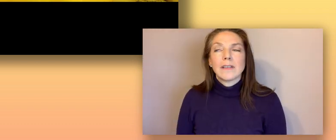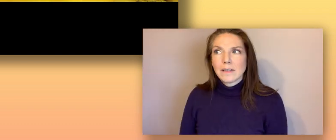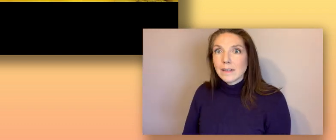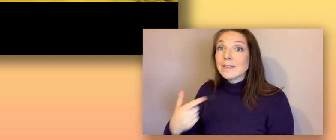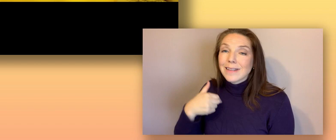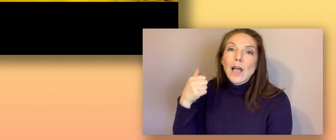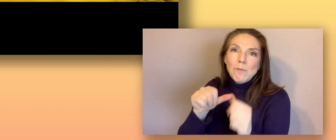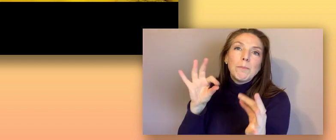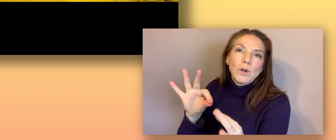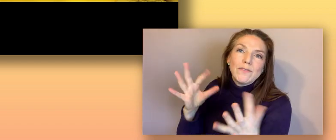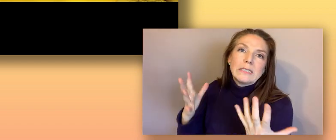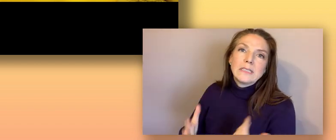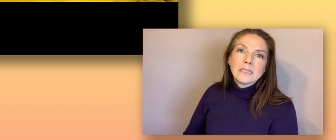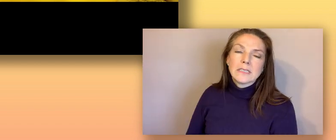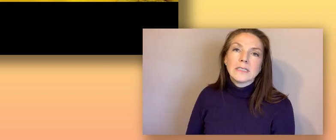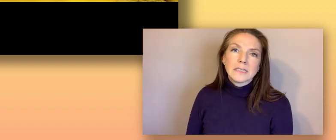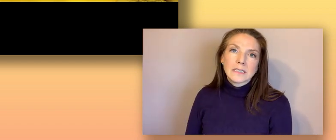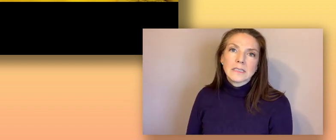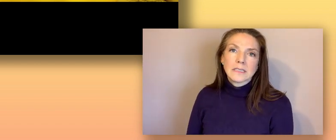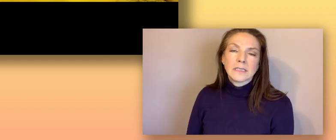I remember it perfectly.